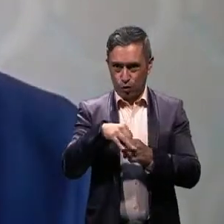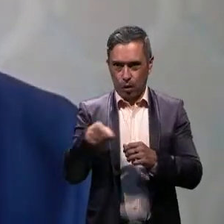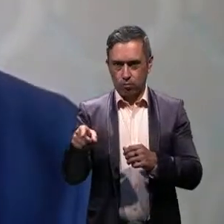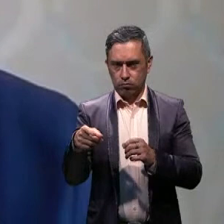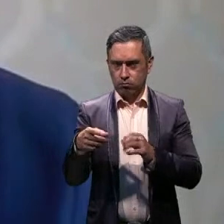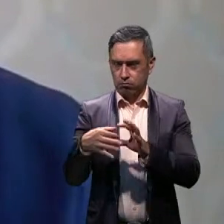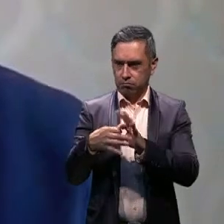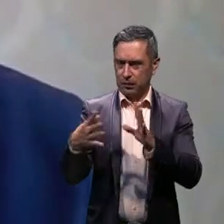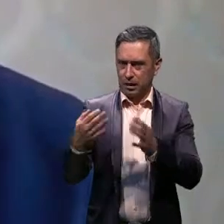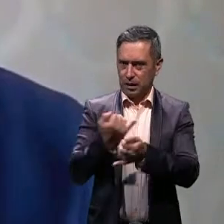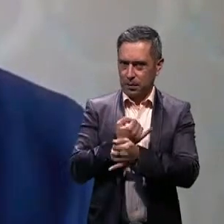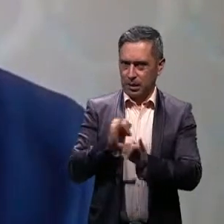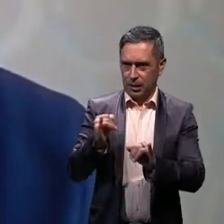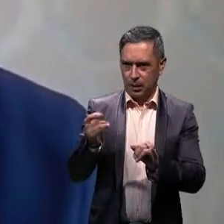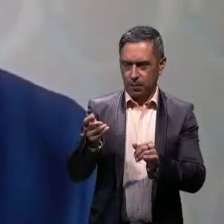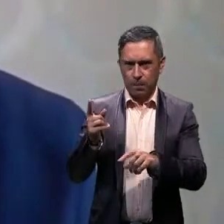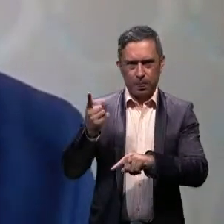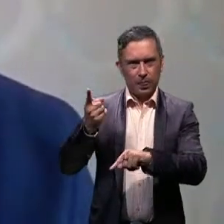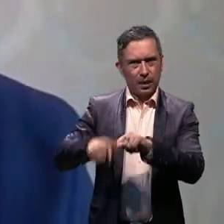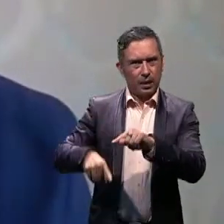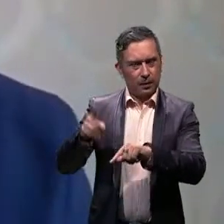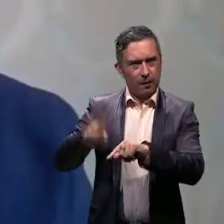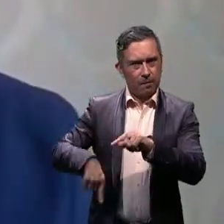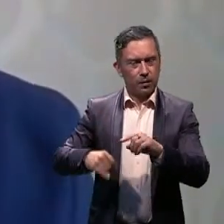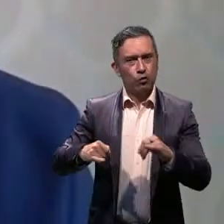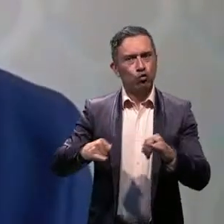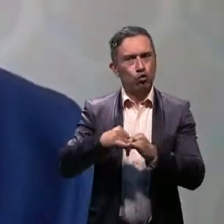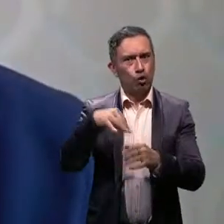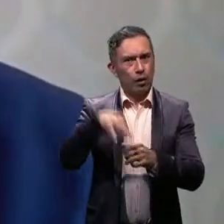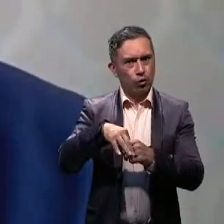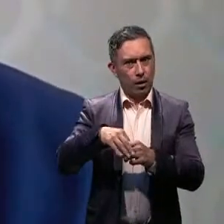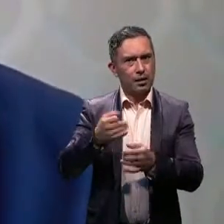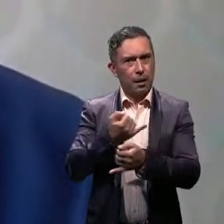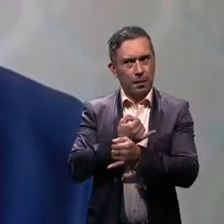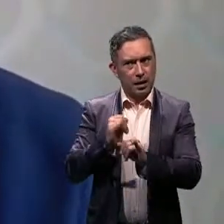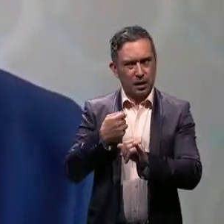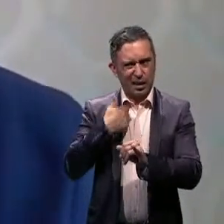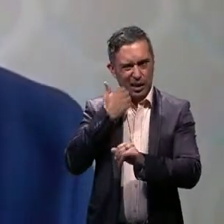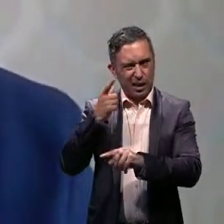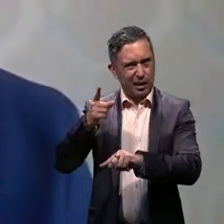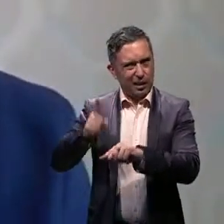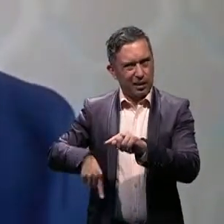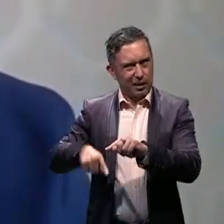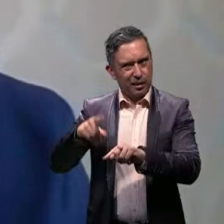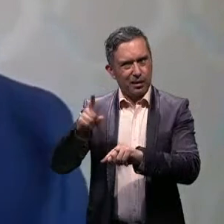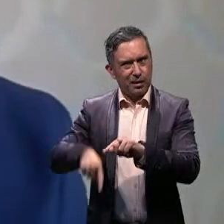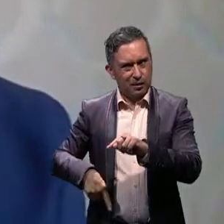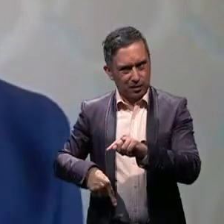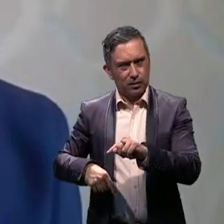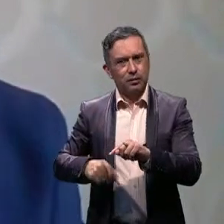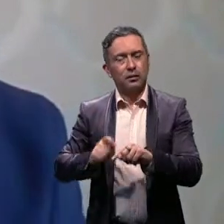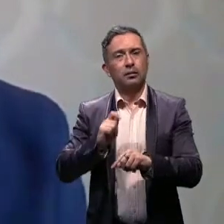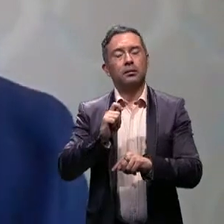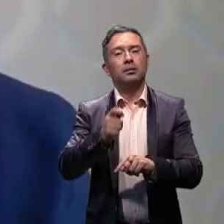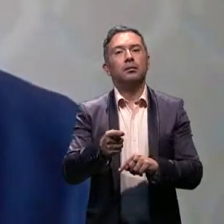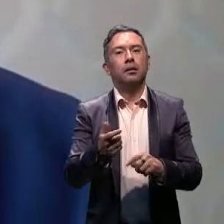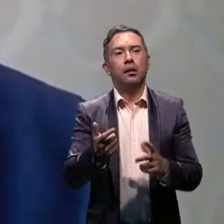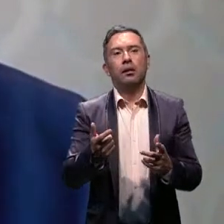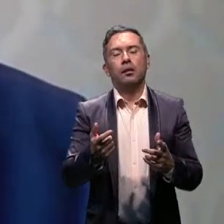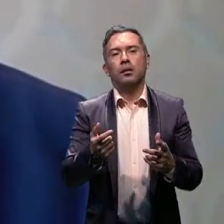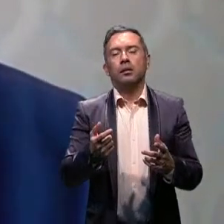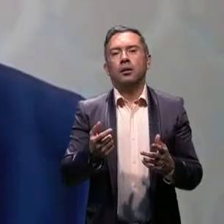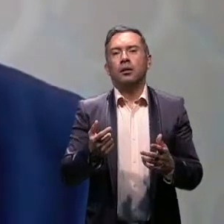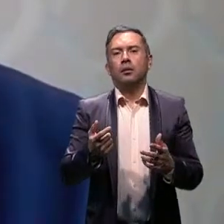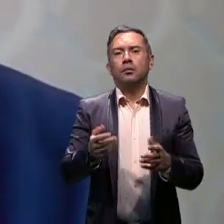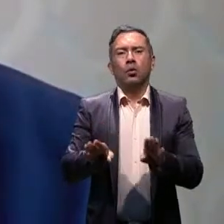independence of the electoral bodies that are independent and try to